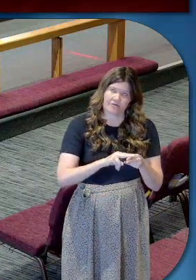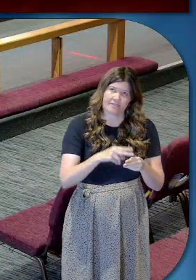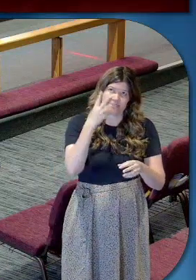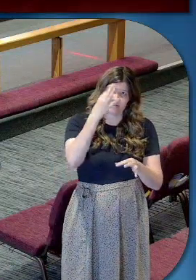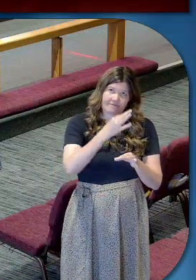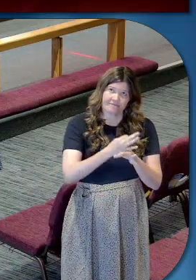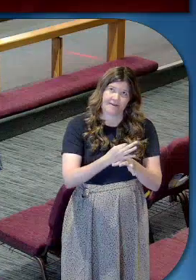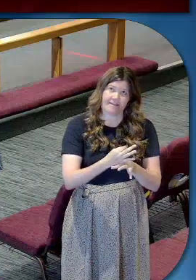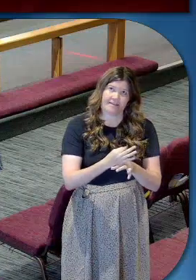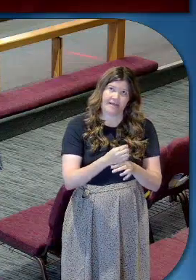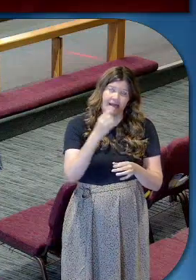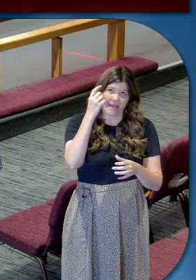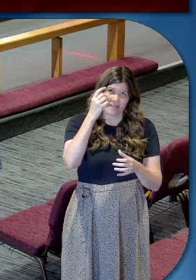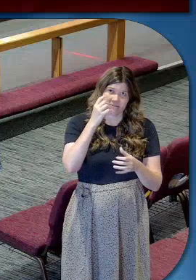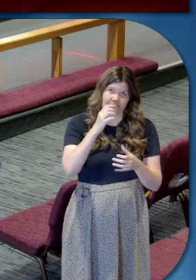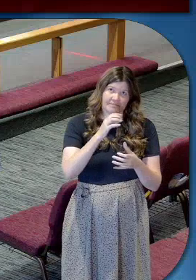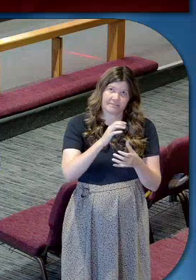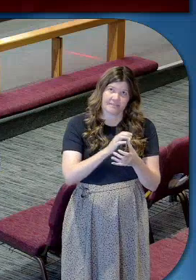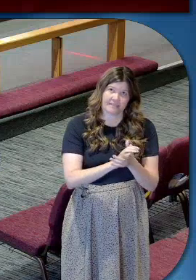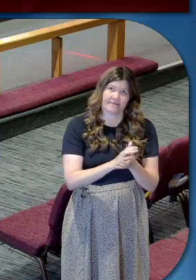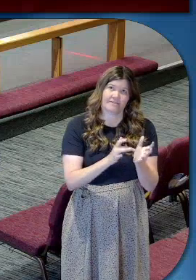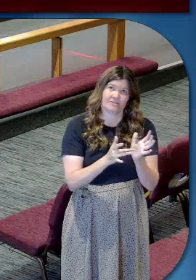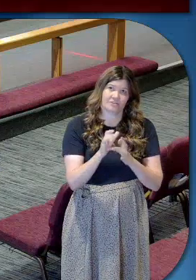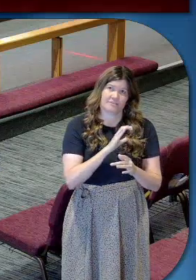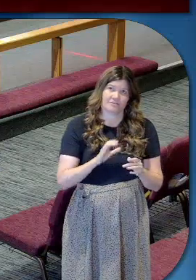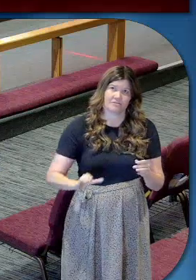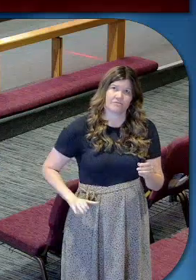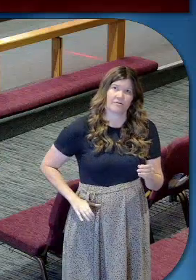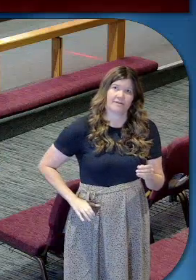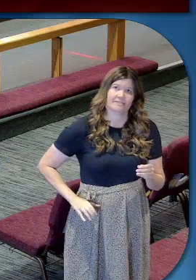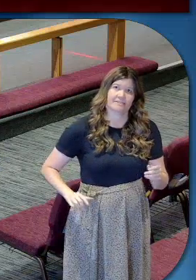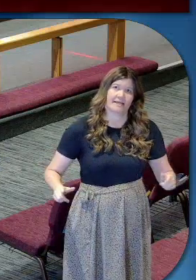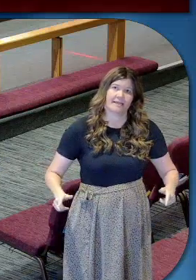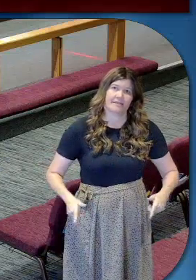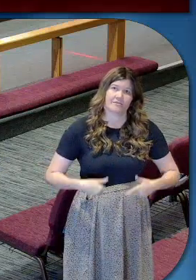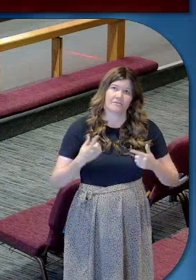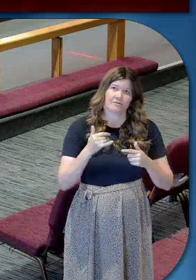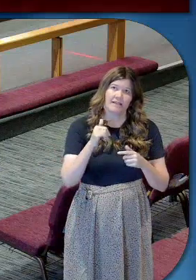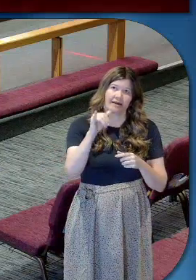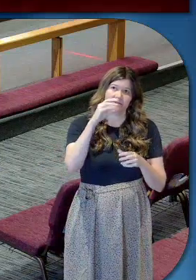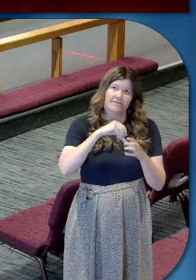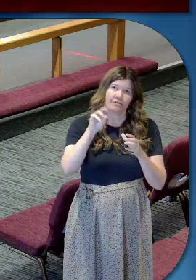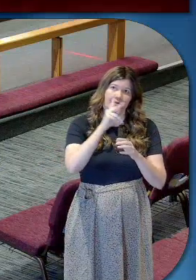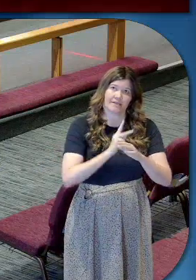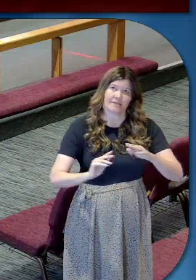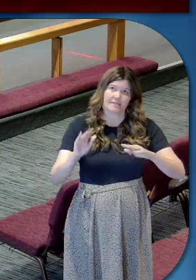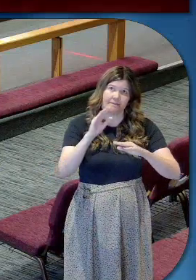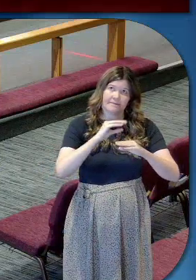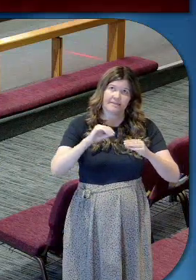that the risen Christ leads us to the glory of eternal life in your kingdom, Lord, in your mercy.